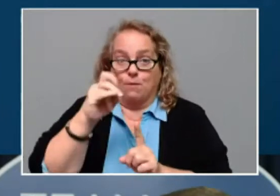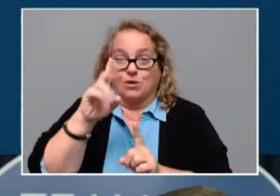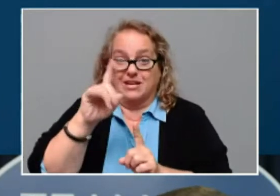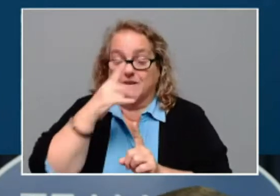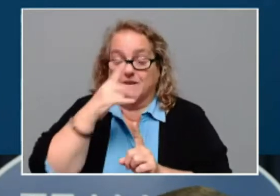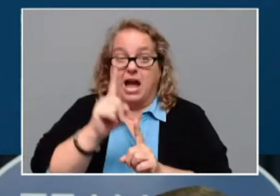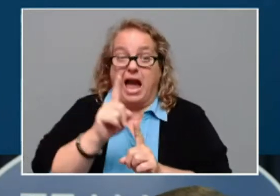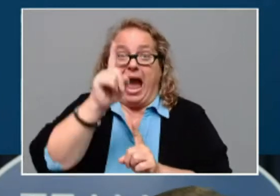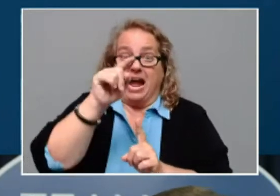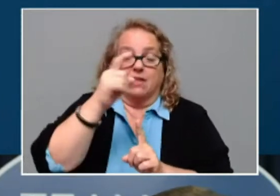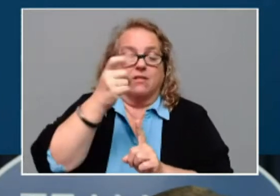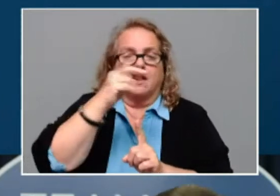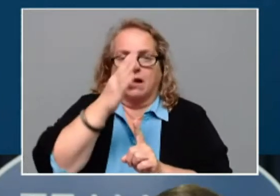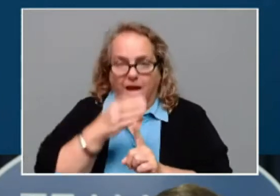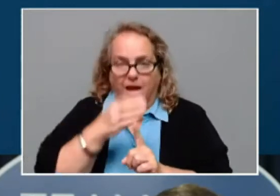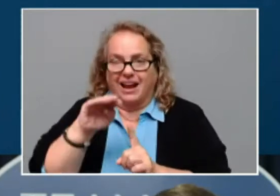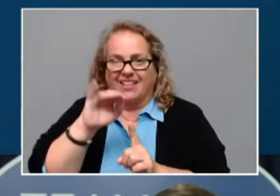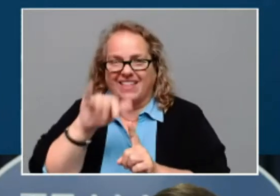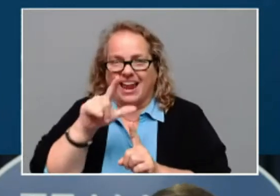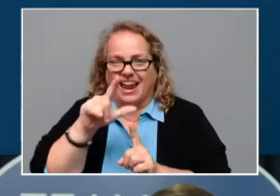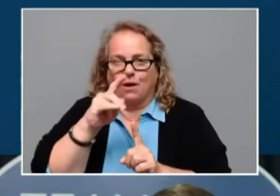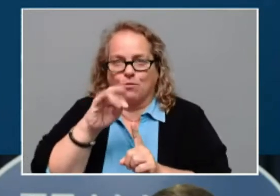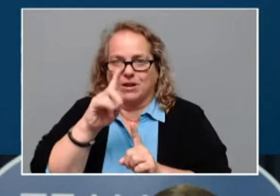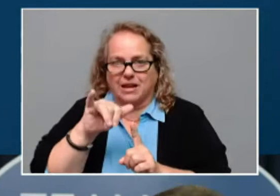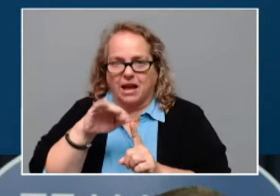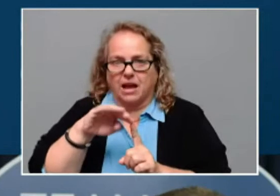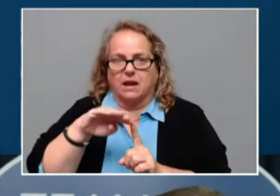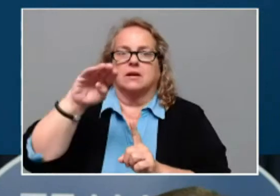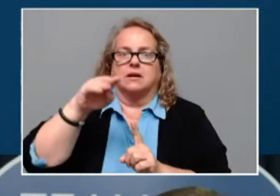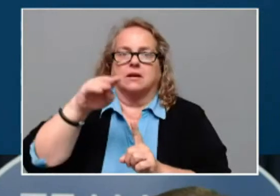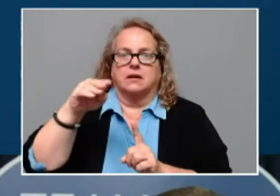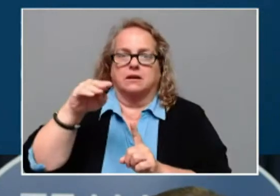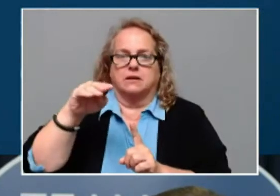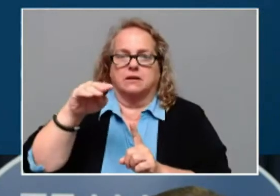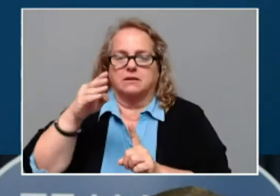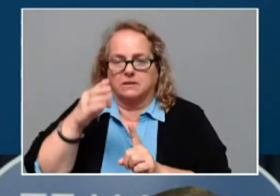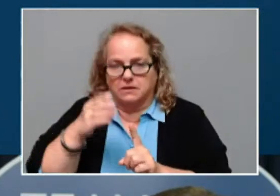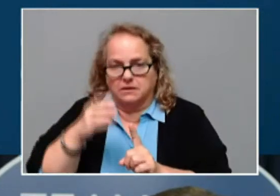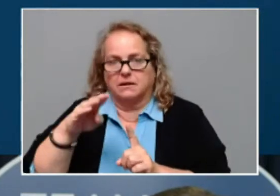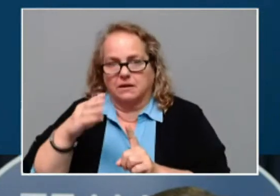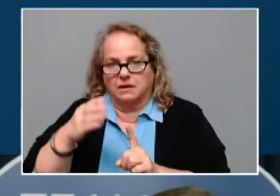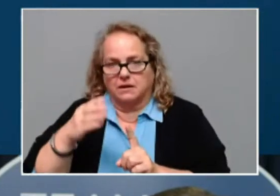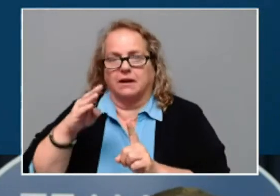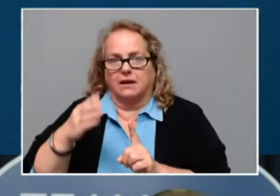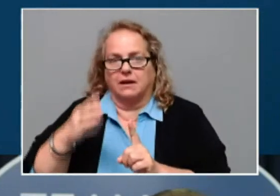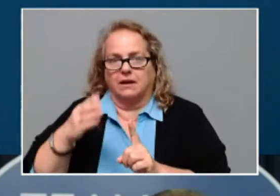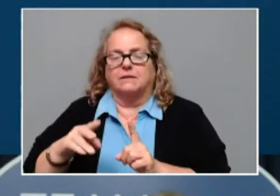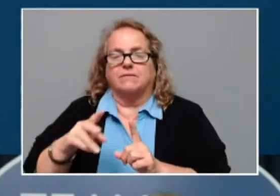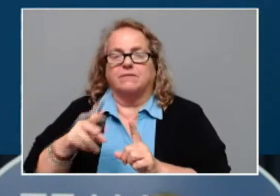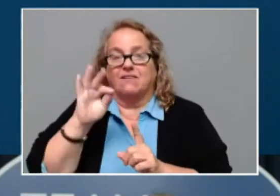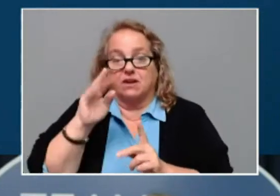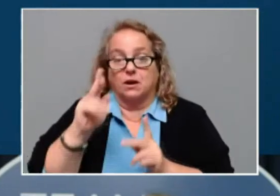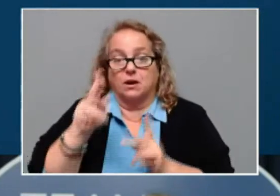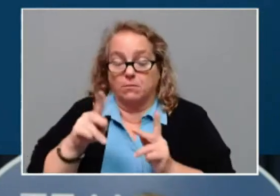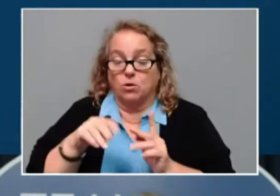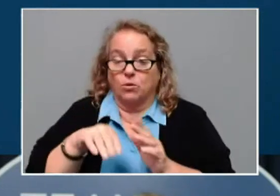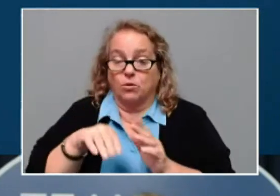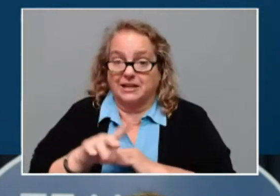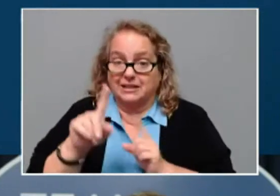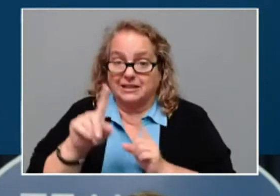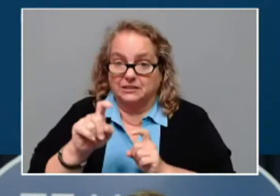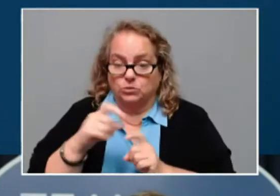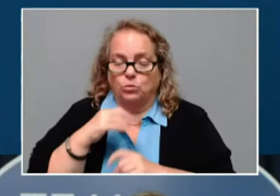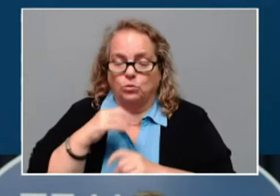think that if we accounted for Labor Day, people had gone in to get tested, we would be looking at 4